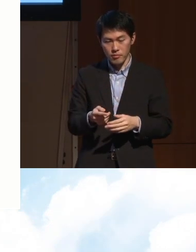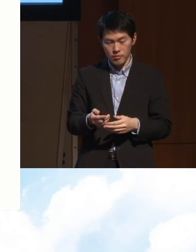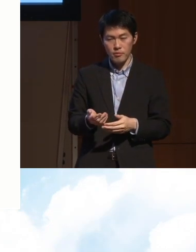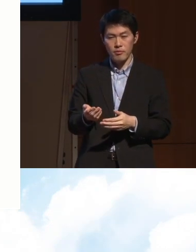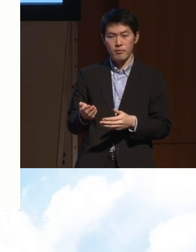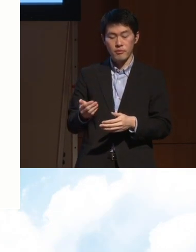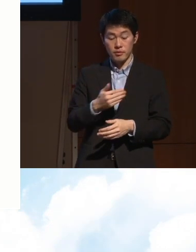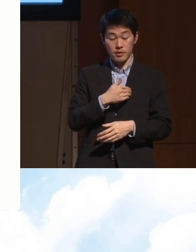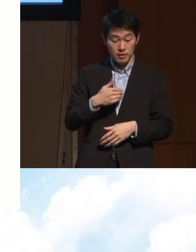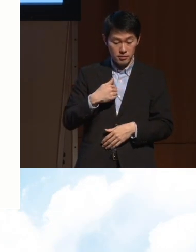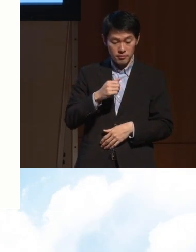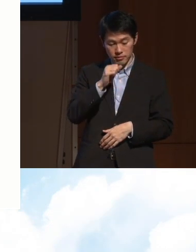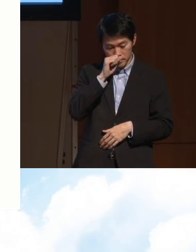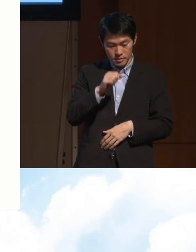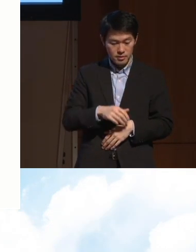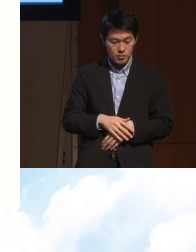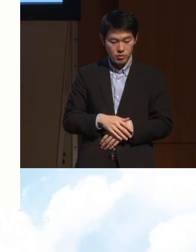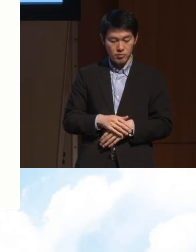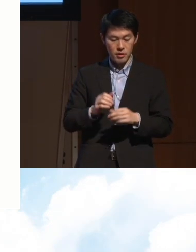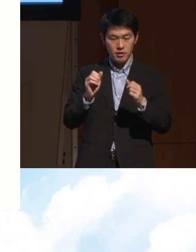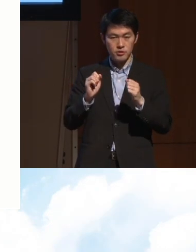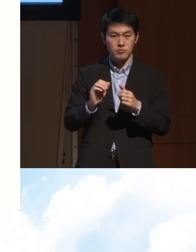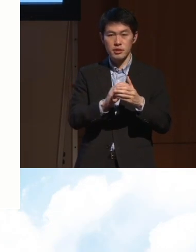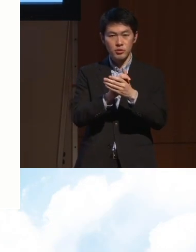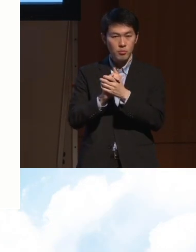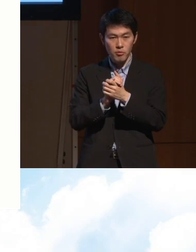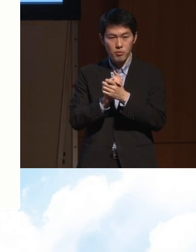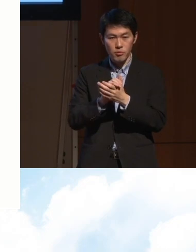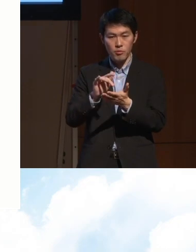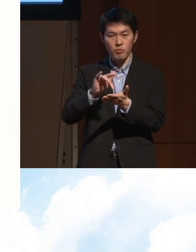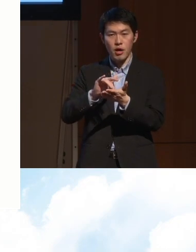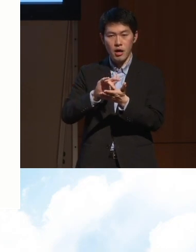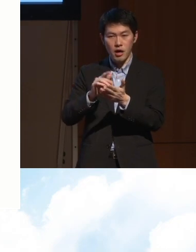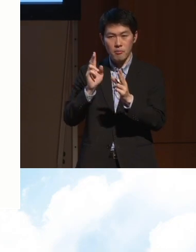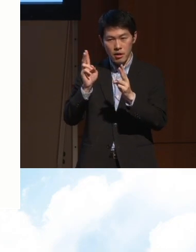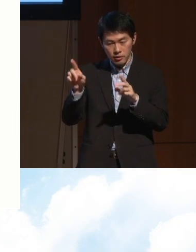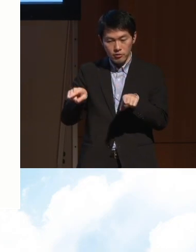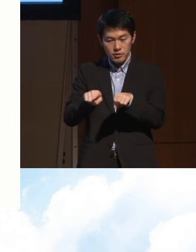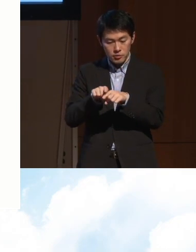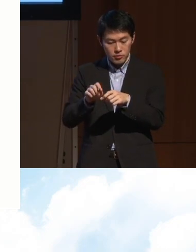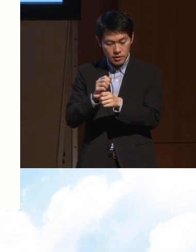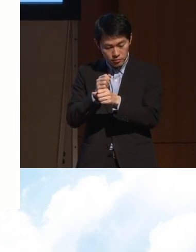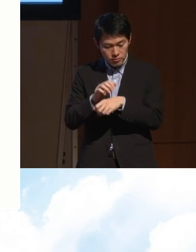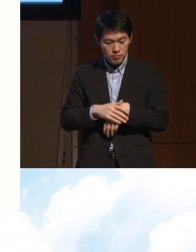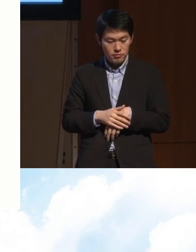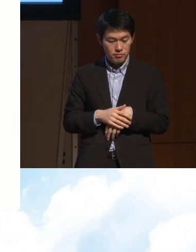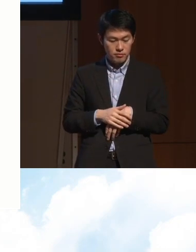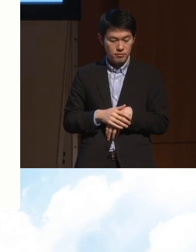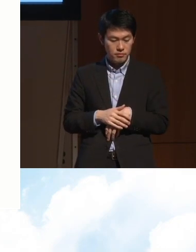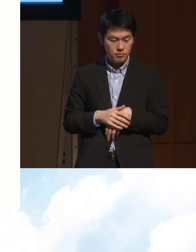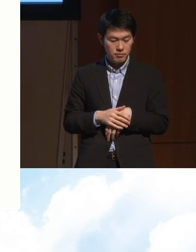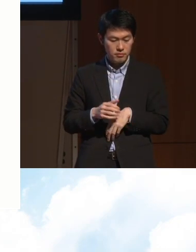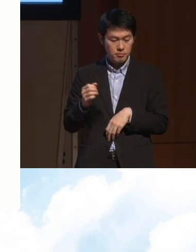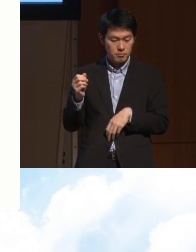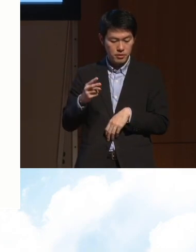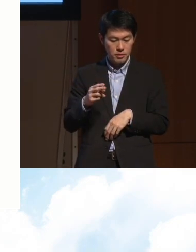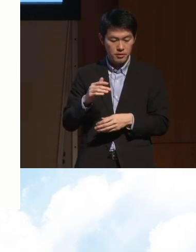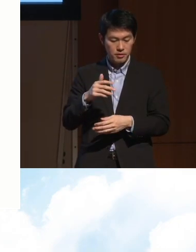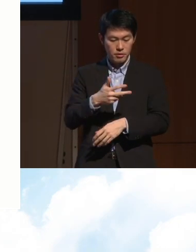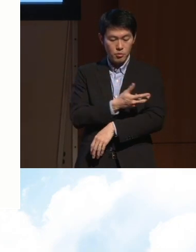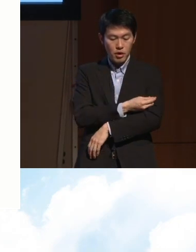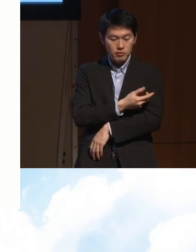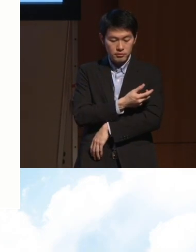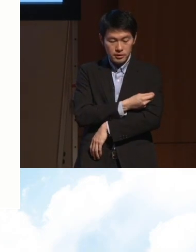This group also determined host factors associated with vaccine adverse effects to develop